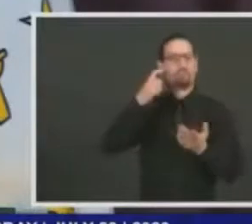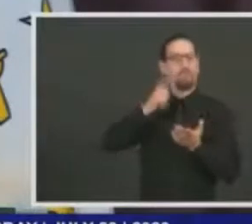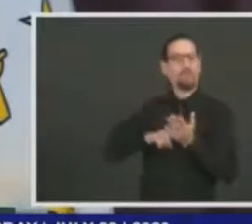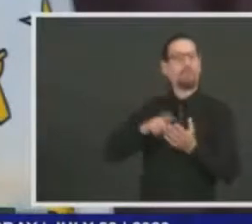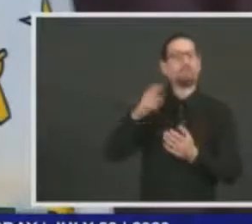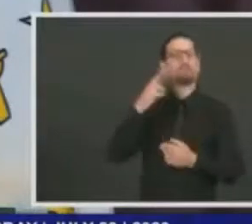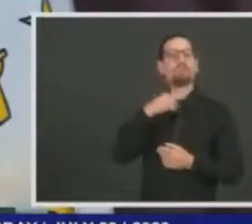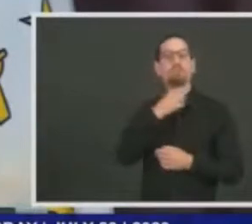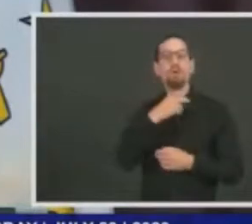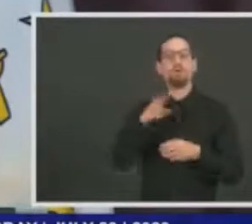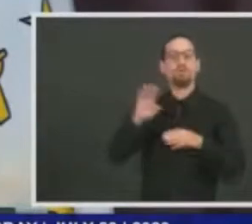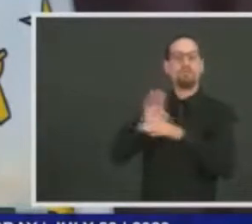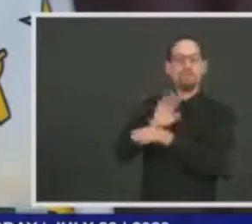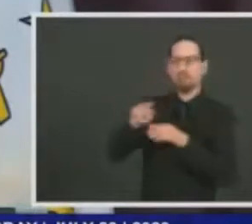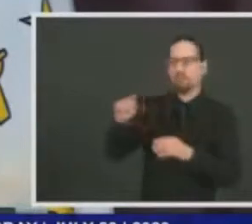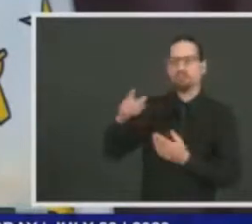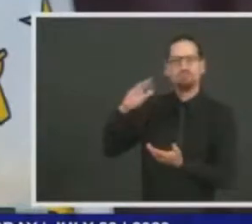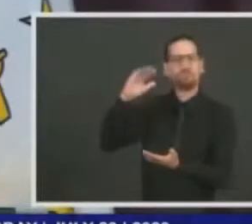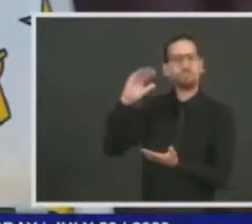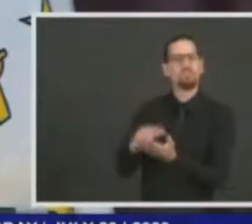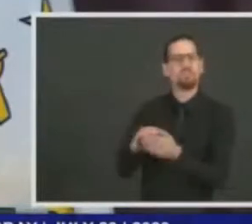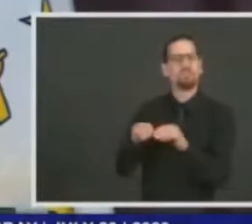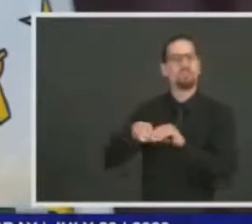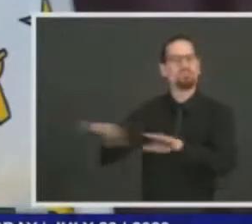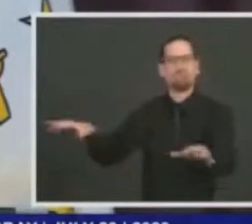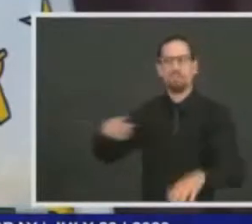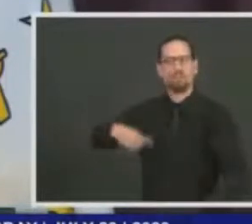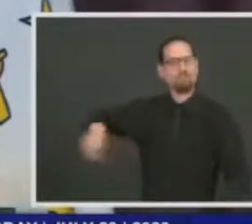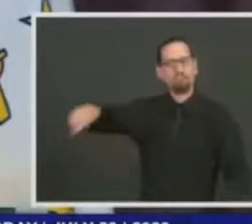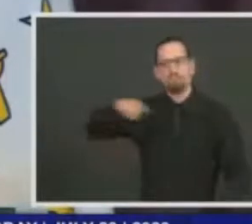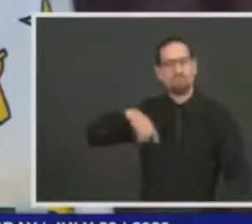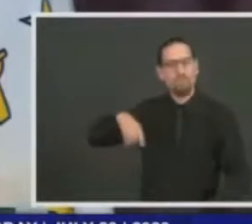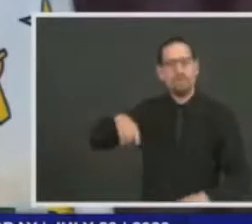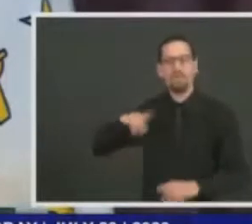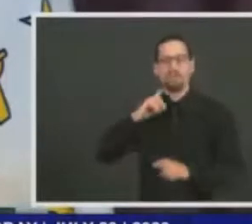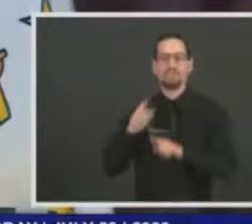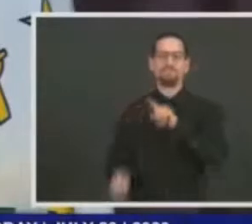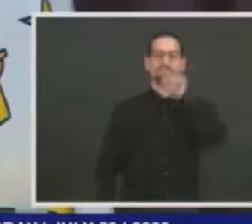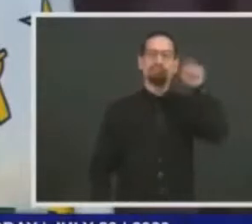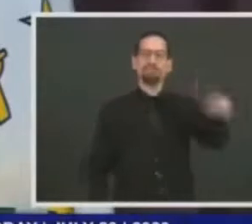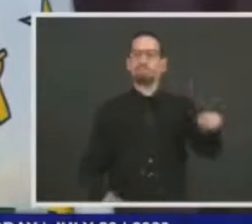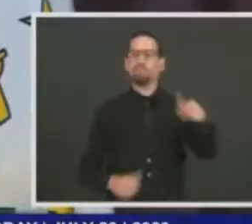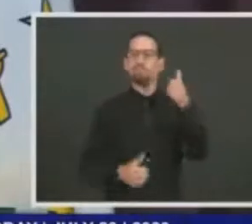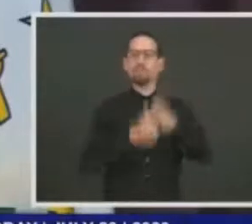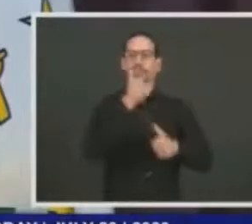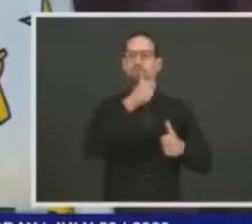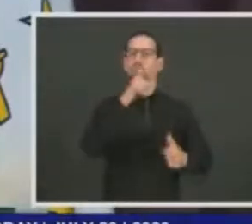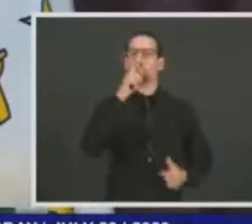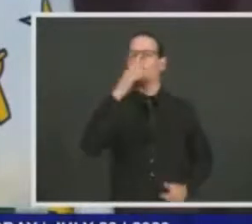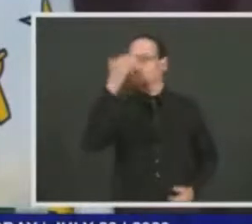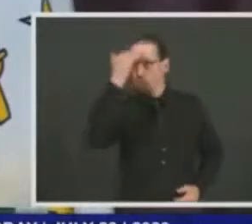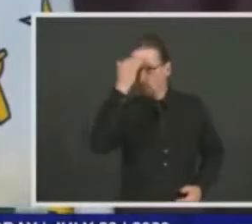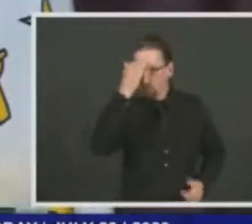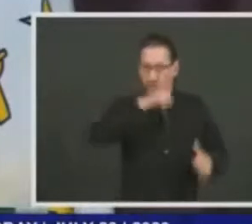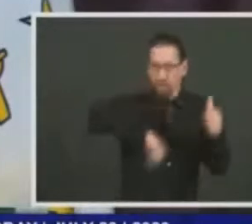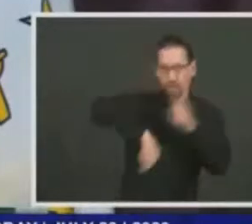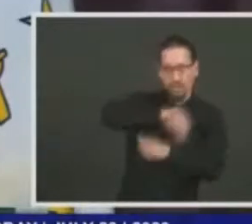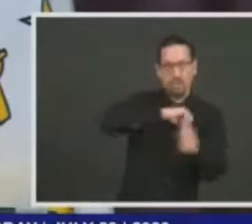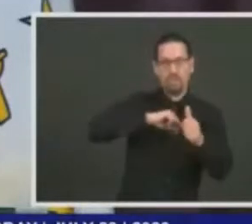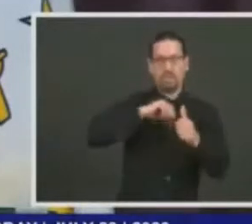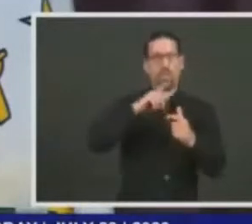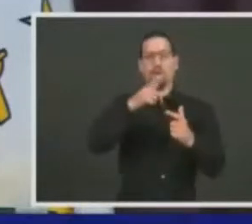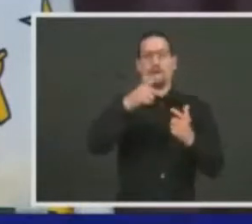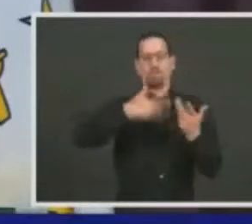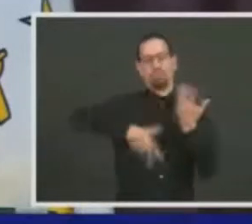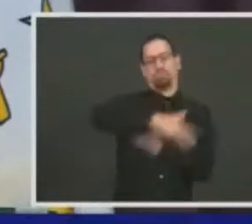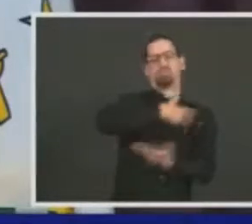of mingling, lack of masks, and close contact. Additionally, the capacity for catered events, and this